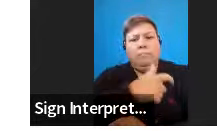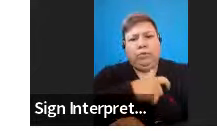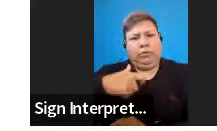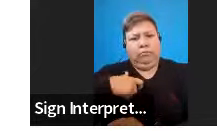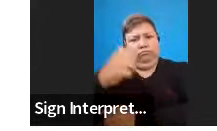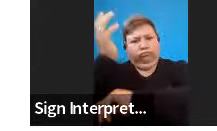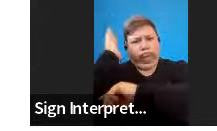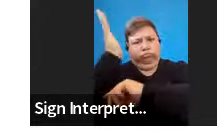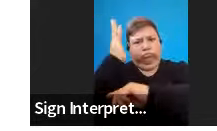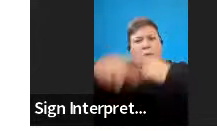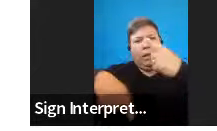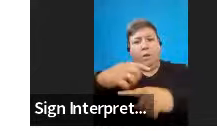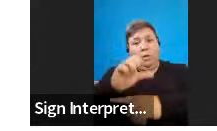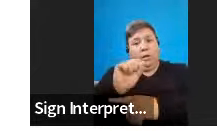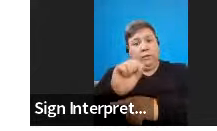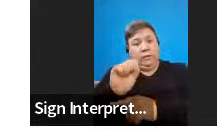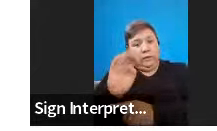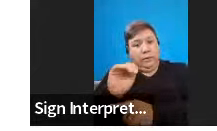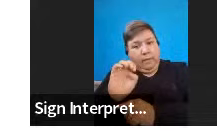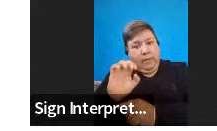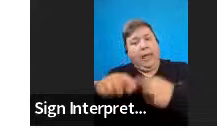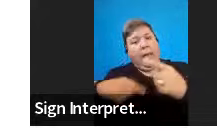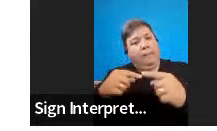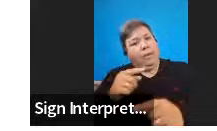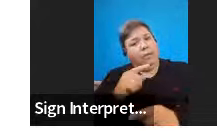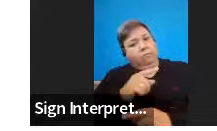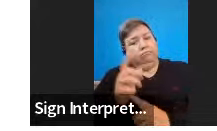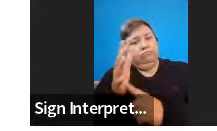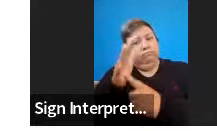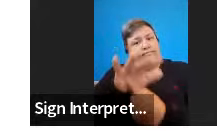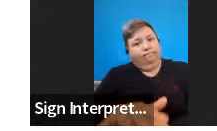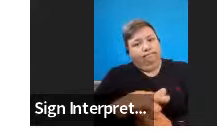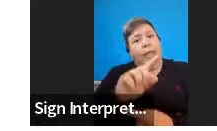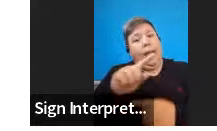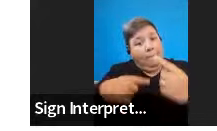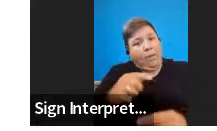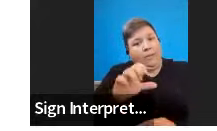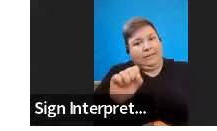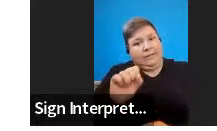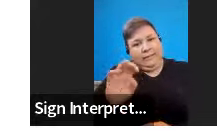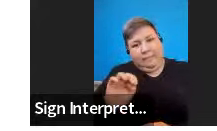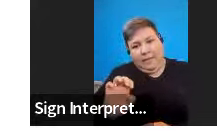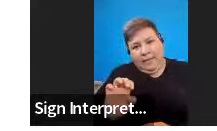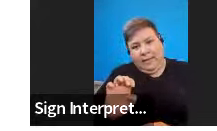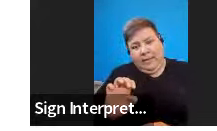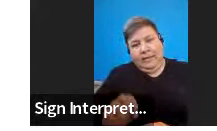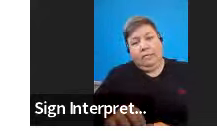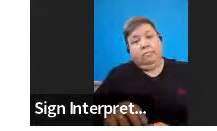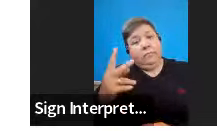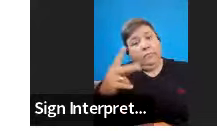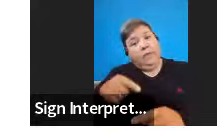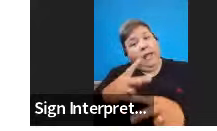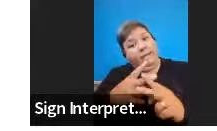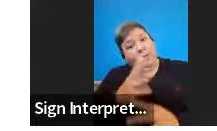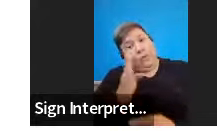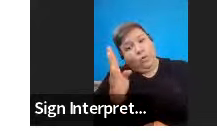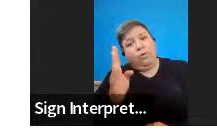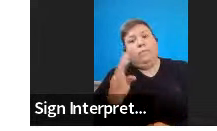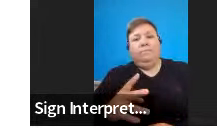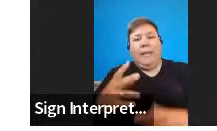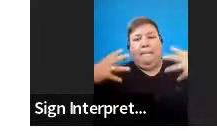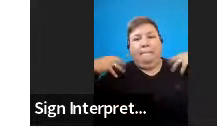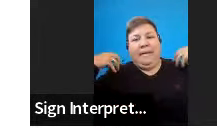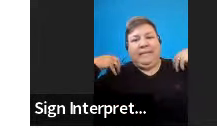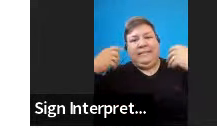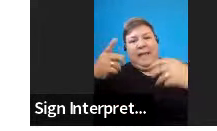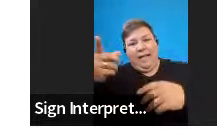and I think the whole speech was dominated by SMMEs. And again, this afternoon, we had our minister that was also